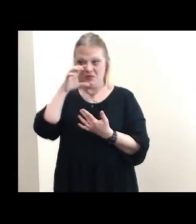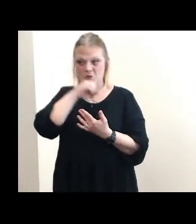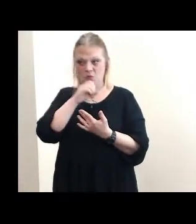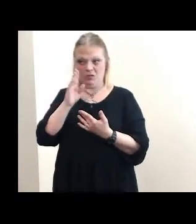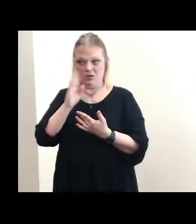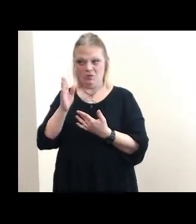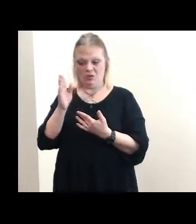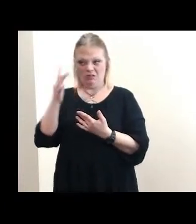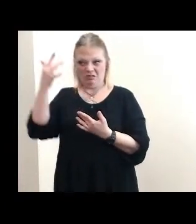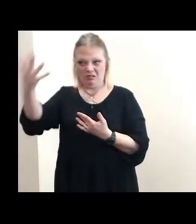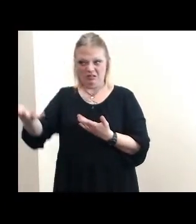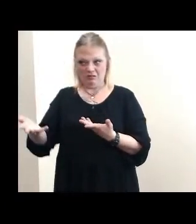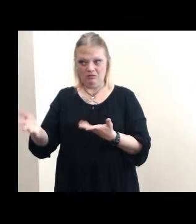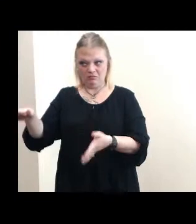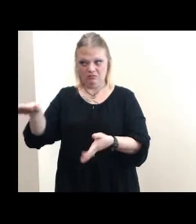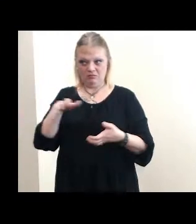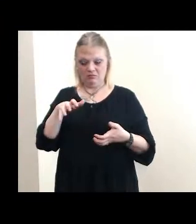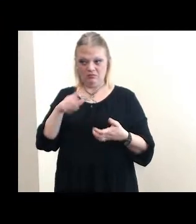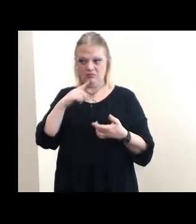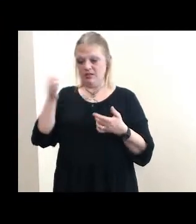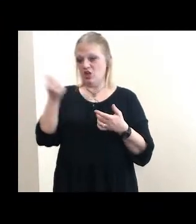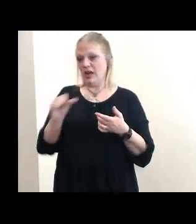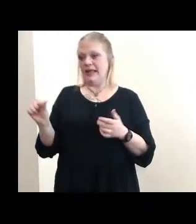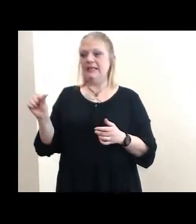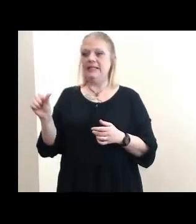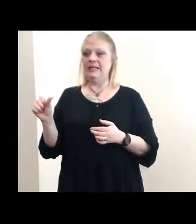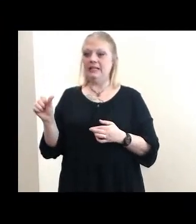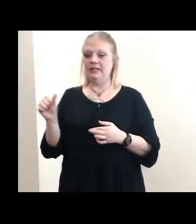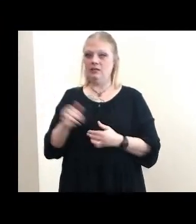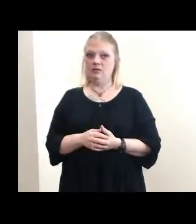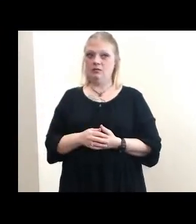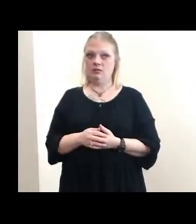some eventually. Mm-hmm. Are there any